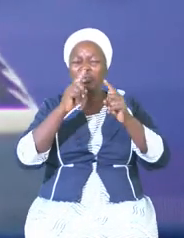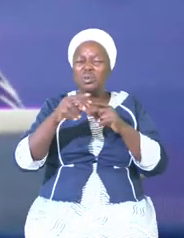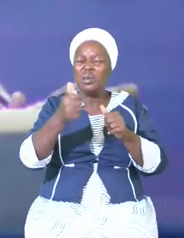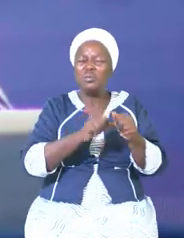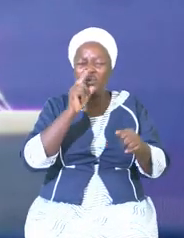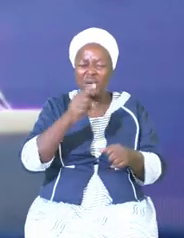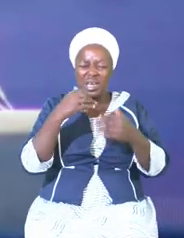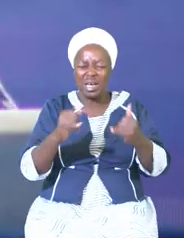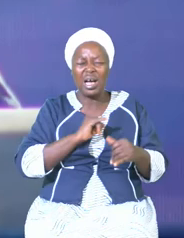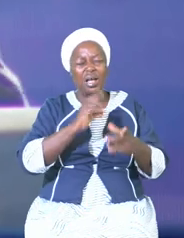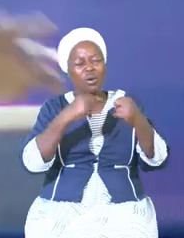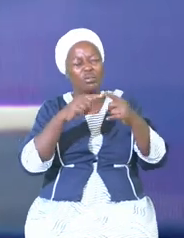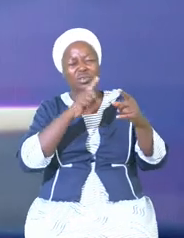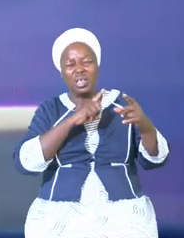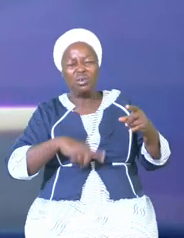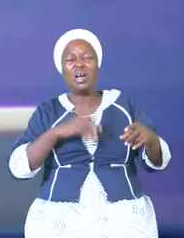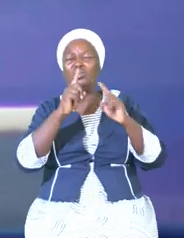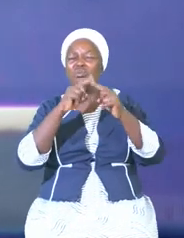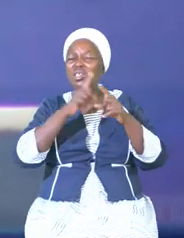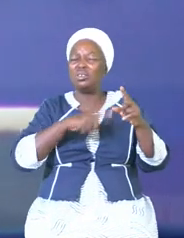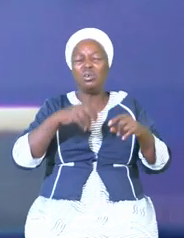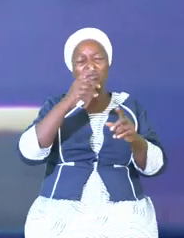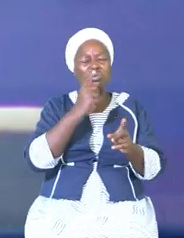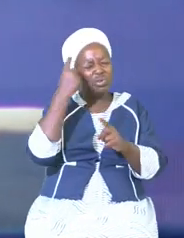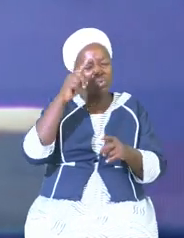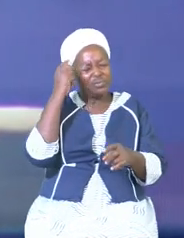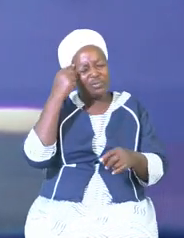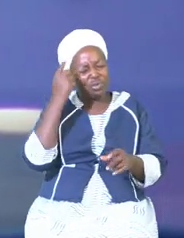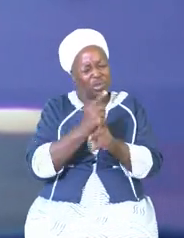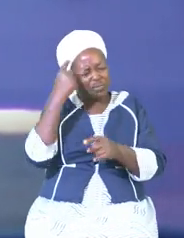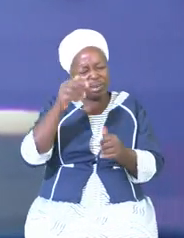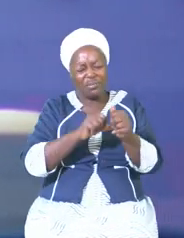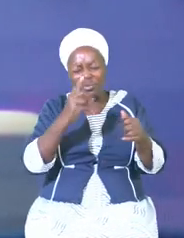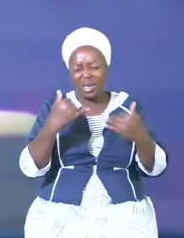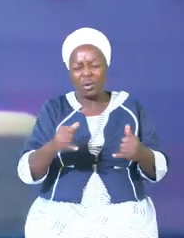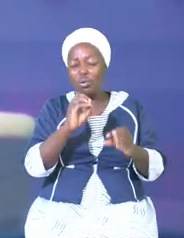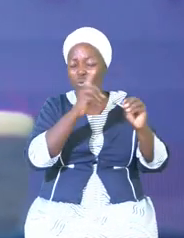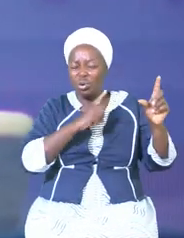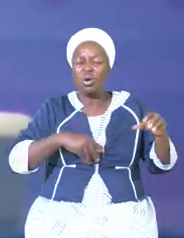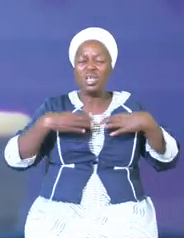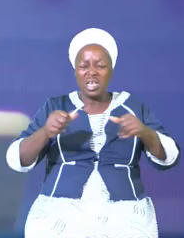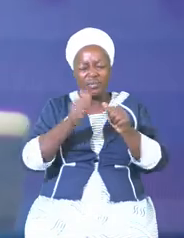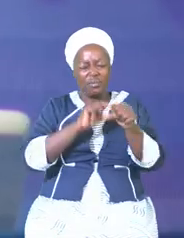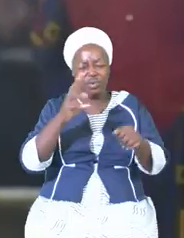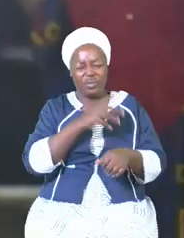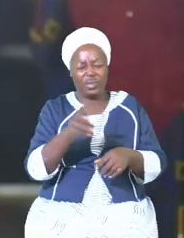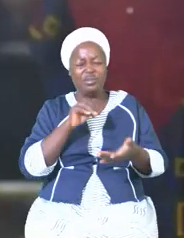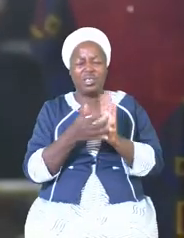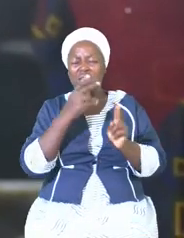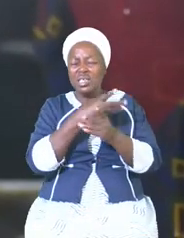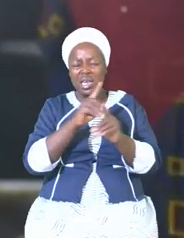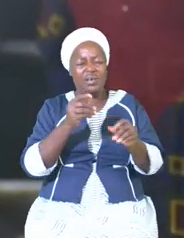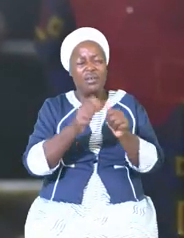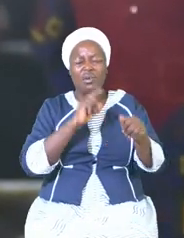to the Lord on behalf of everyone. Oh Lord, heal every one of them. Deliver everyone.